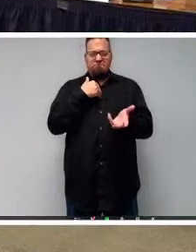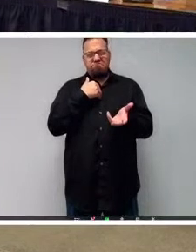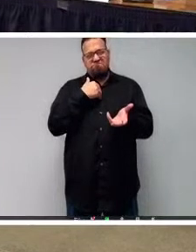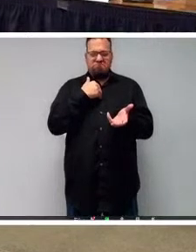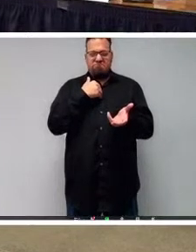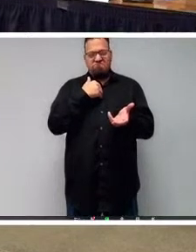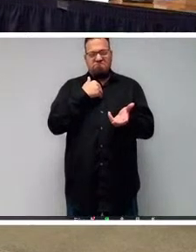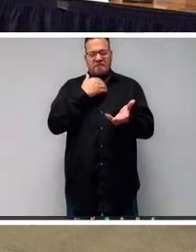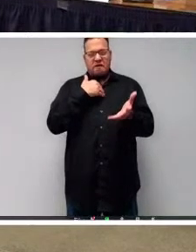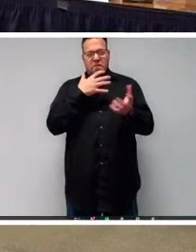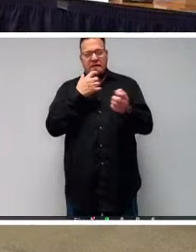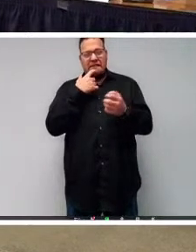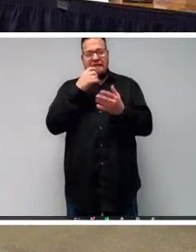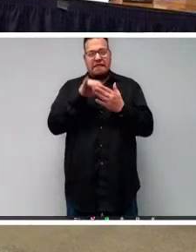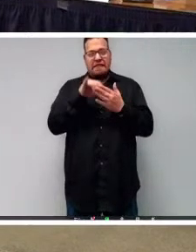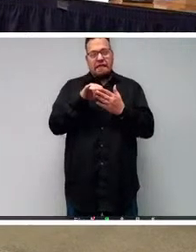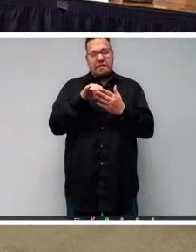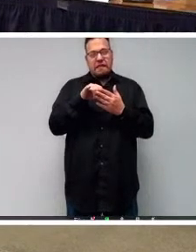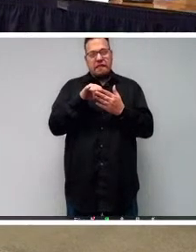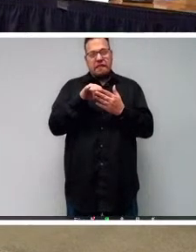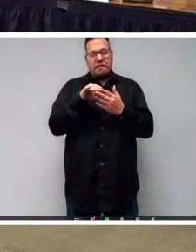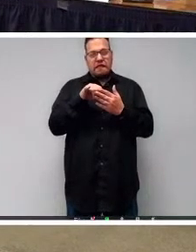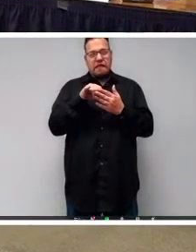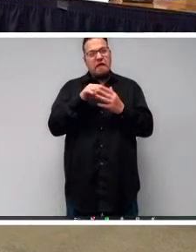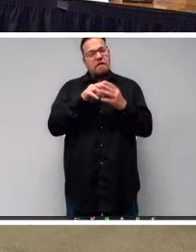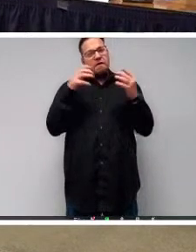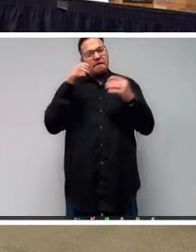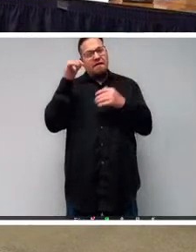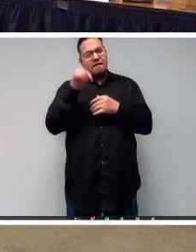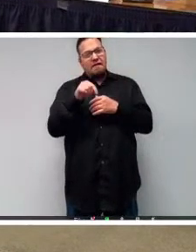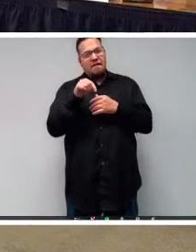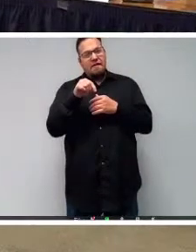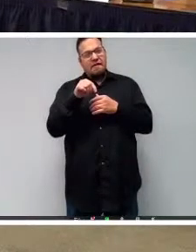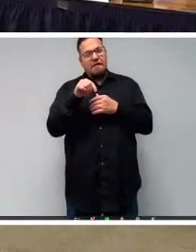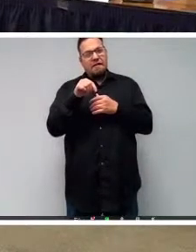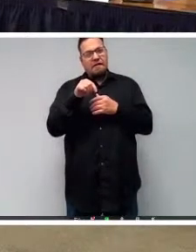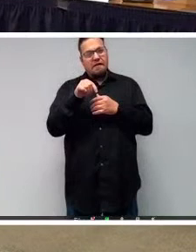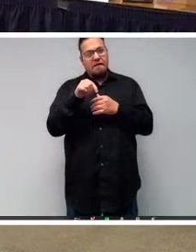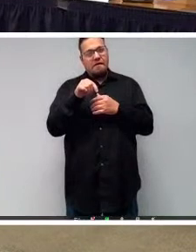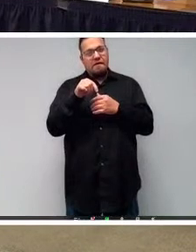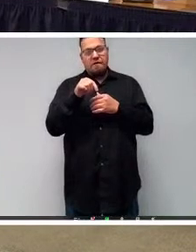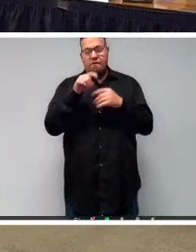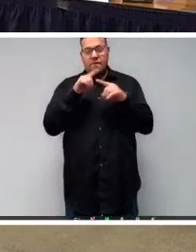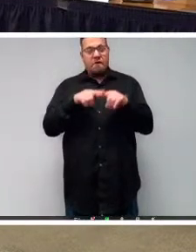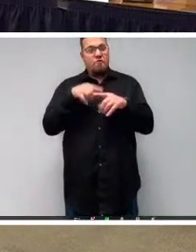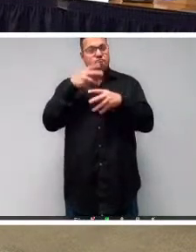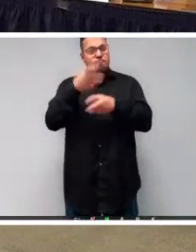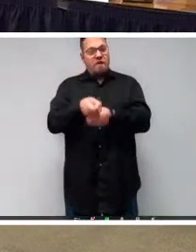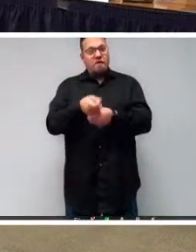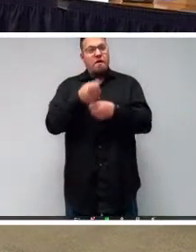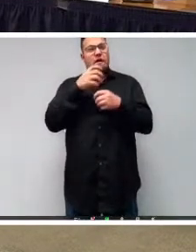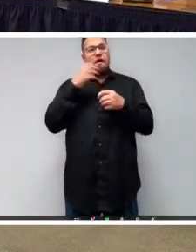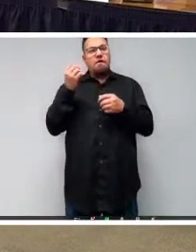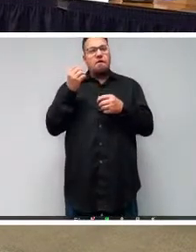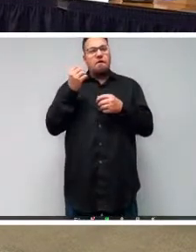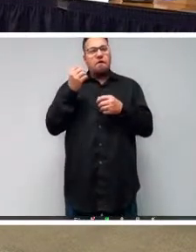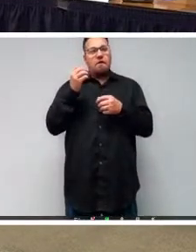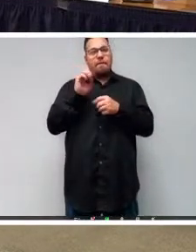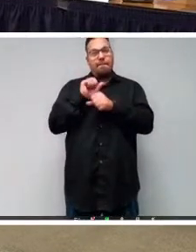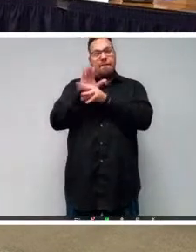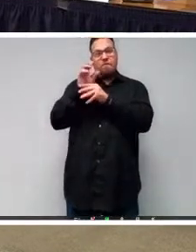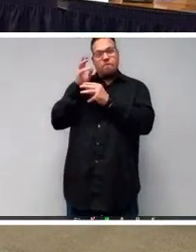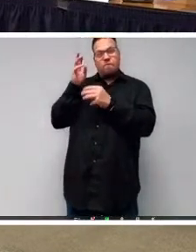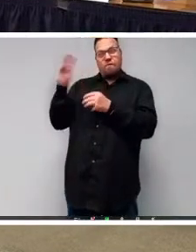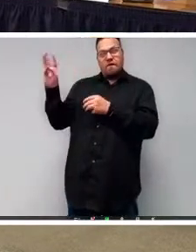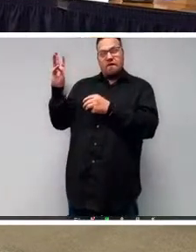I want to say that so much of this was based on trust, and Mountain West is